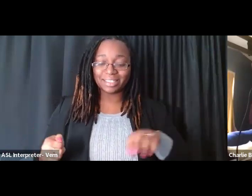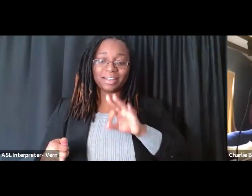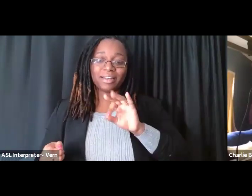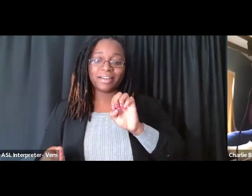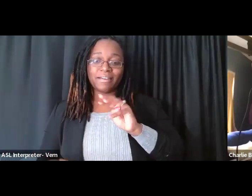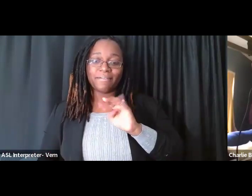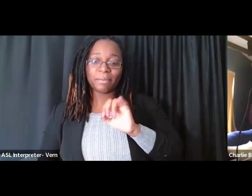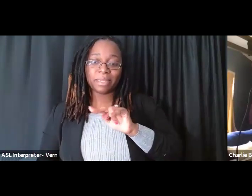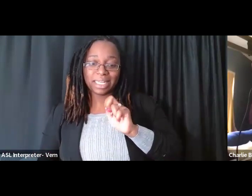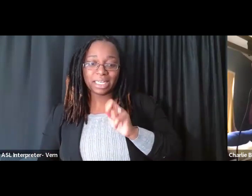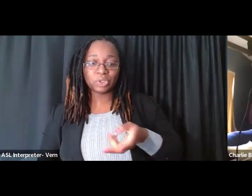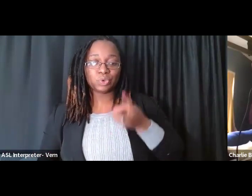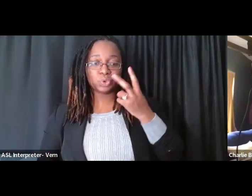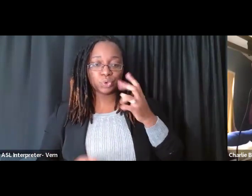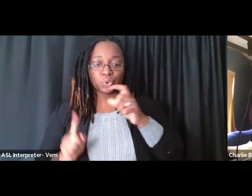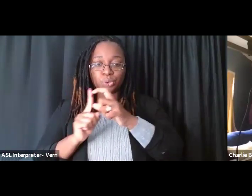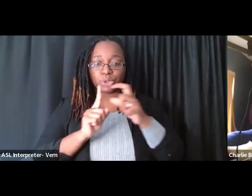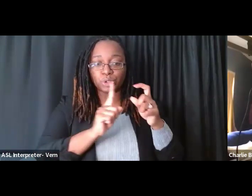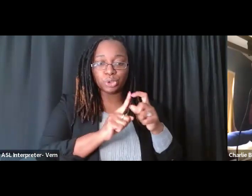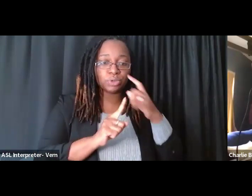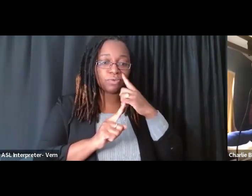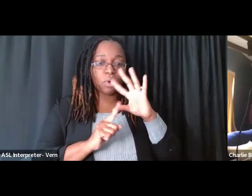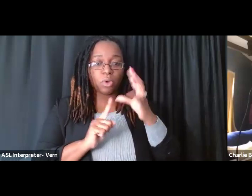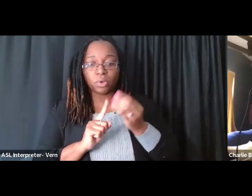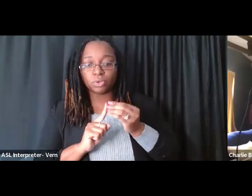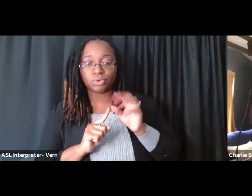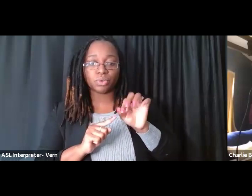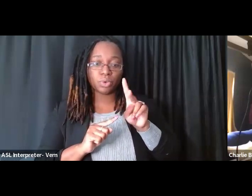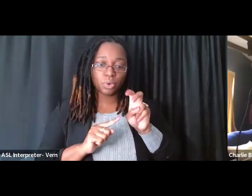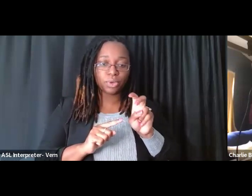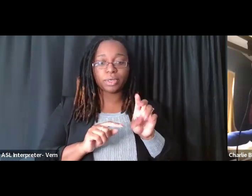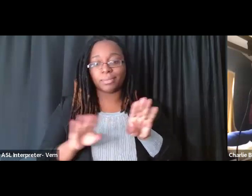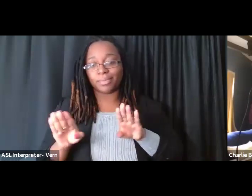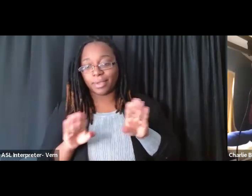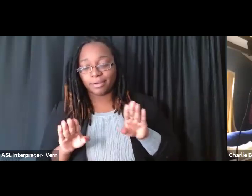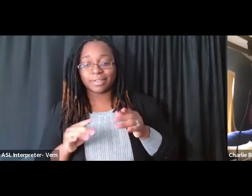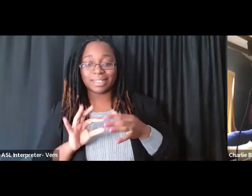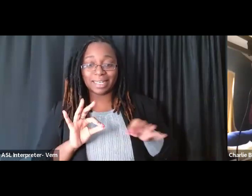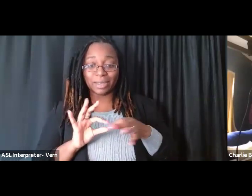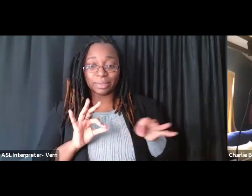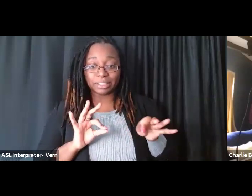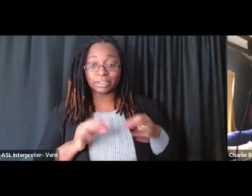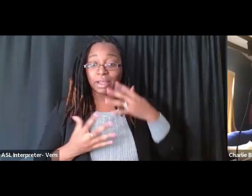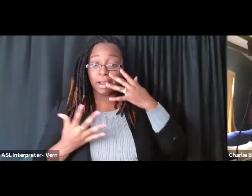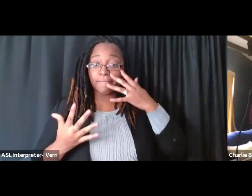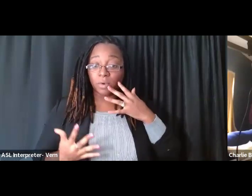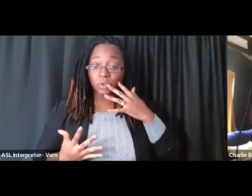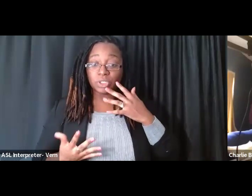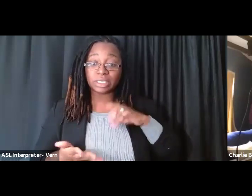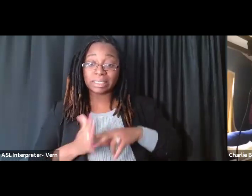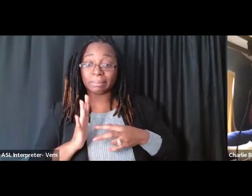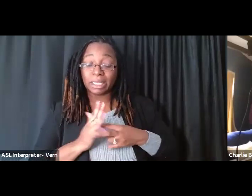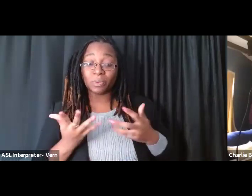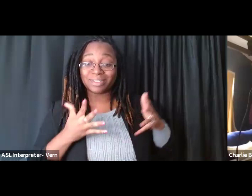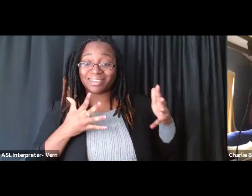umbrella terms for culturally coded behaviors and language. An unfortunate leftover of the gender binary is a